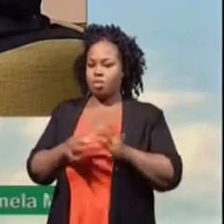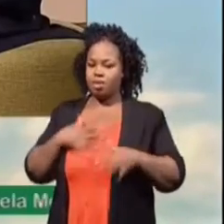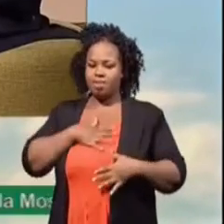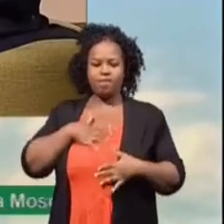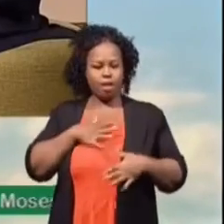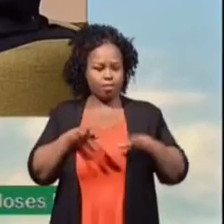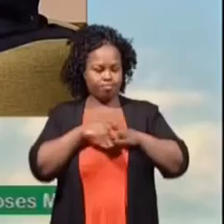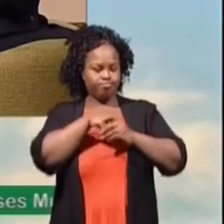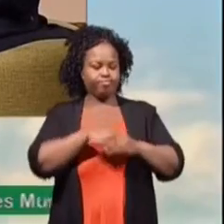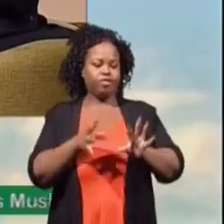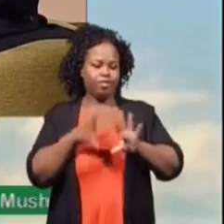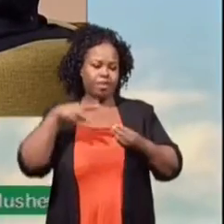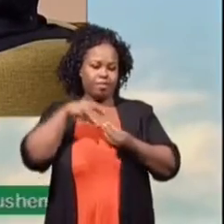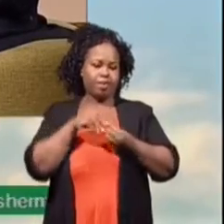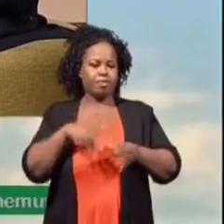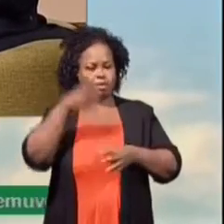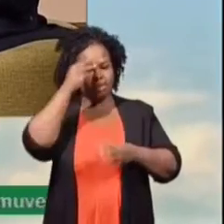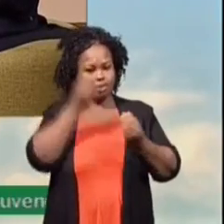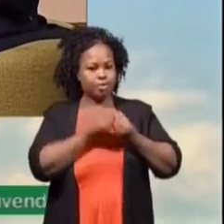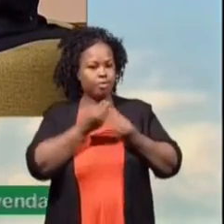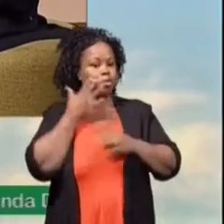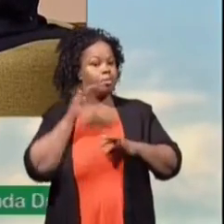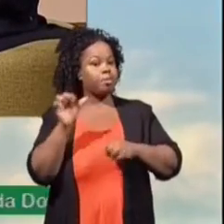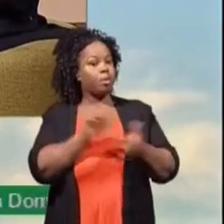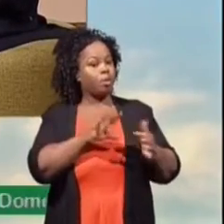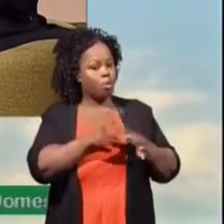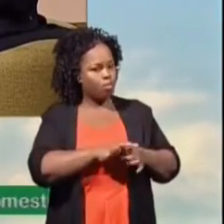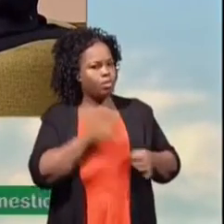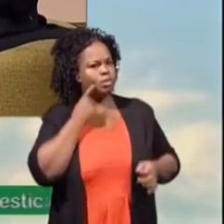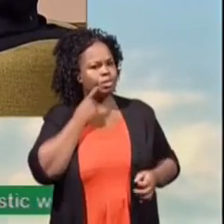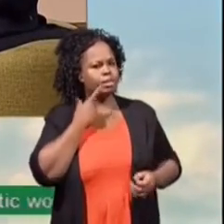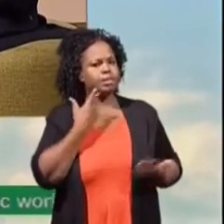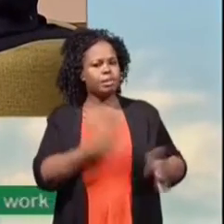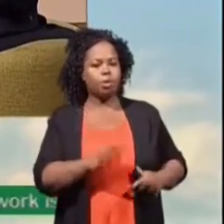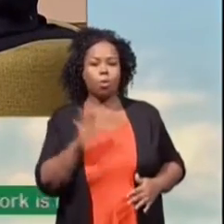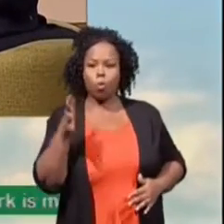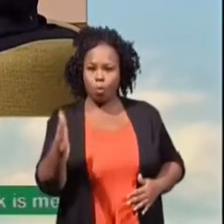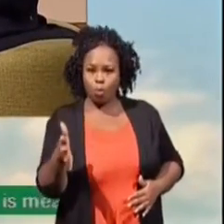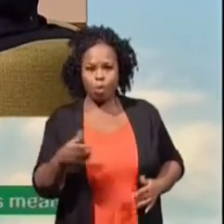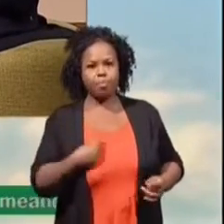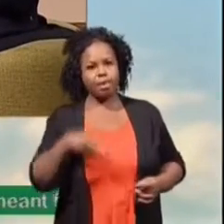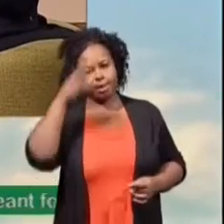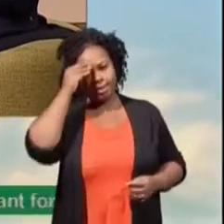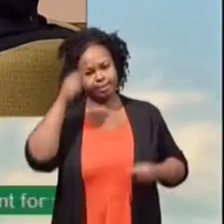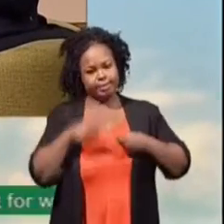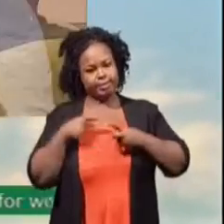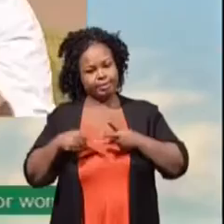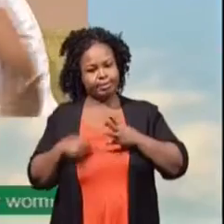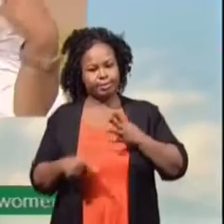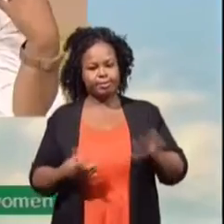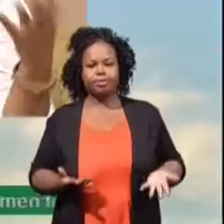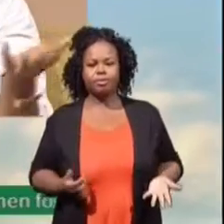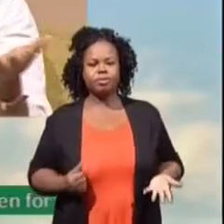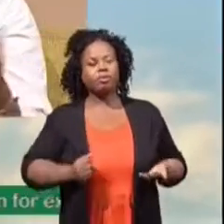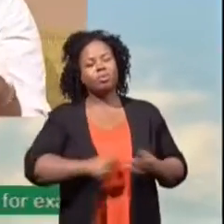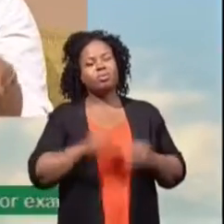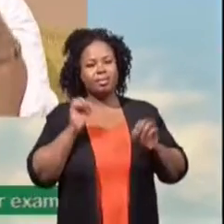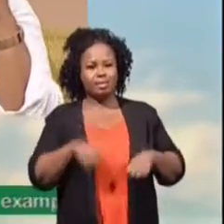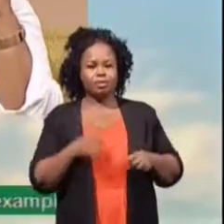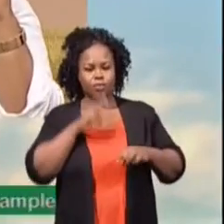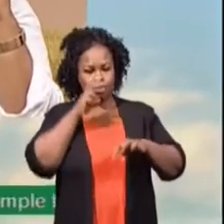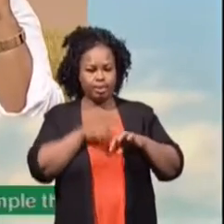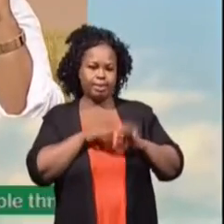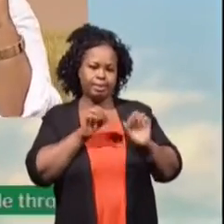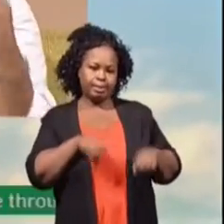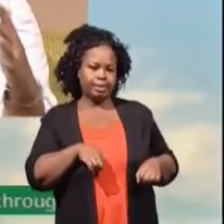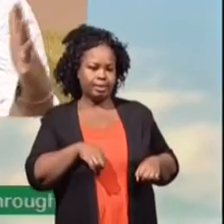that nabo they feel like they are part of a family and they learn something. Mama buyela back ekhaya, bakwazi ukuthi, hu, wambolekwa ndifunde. So in